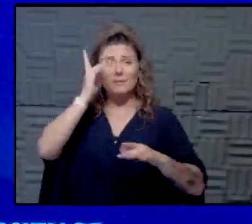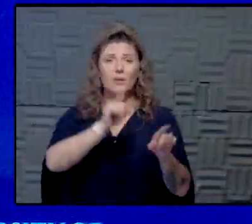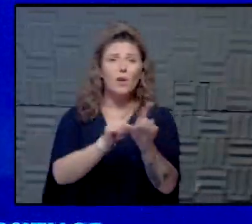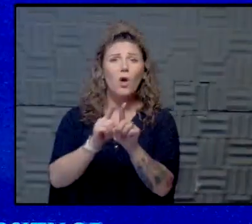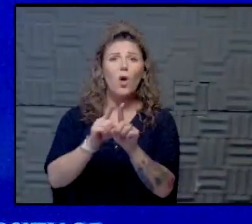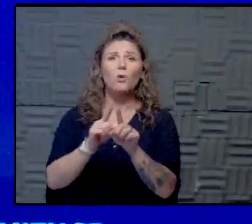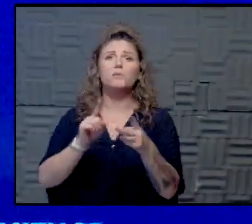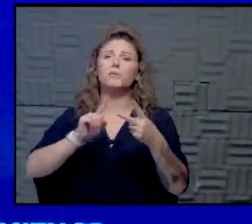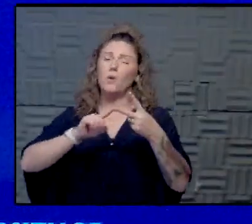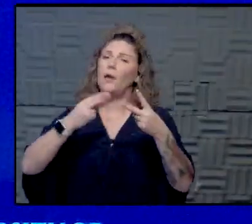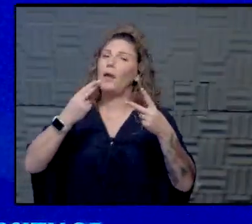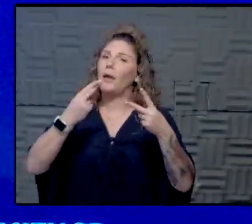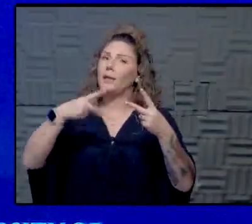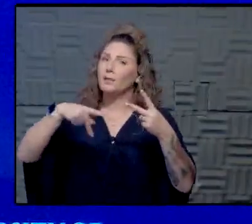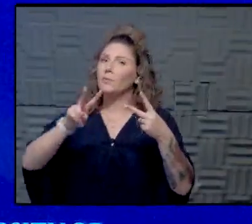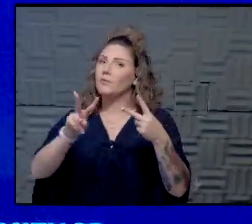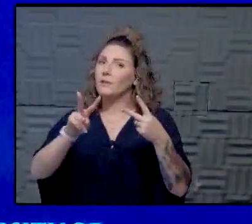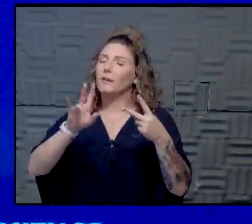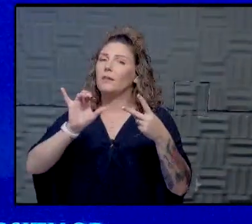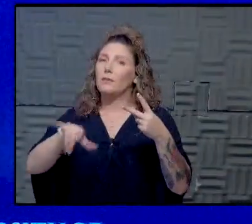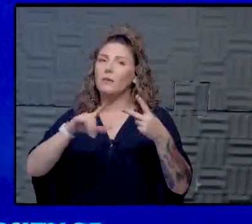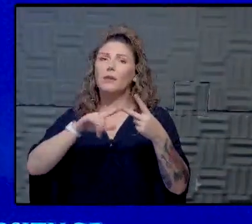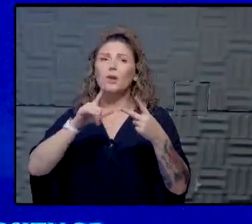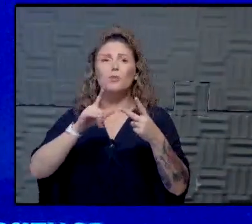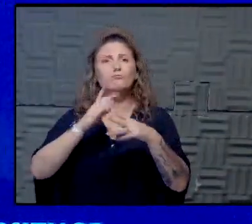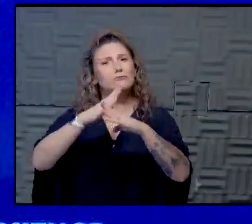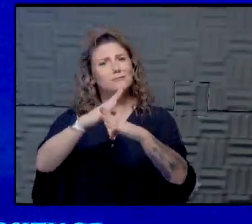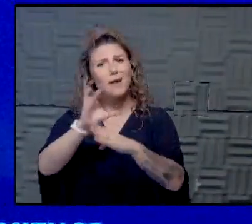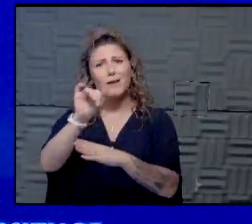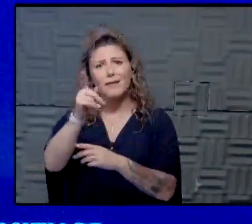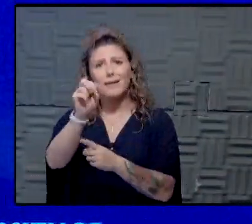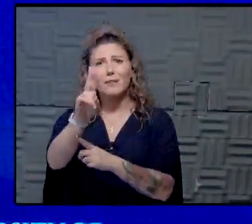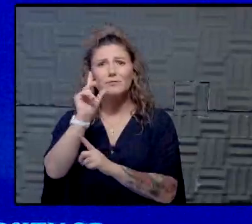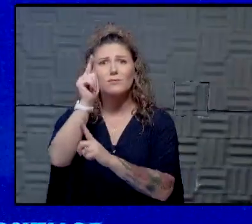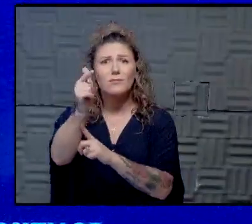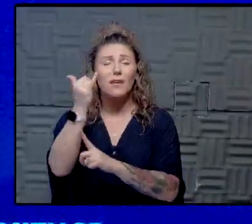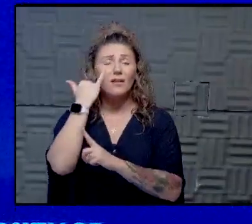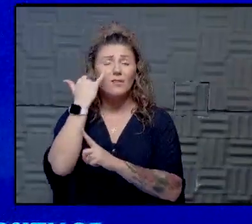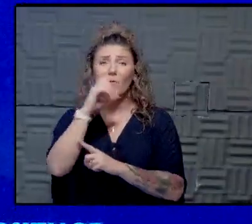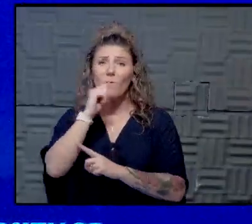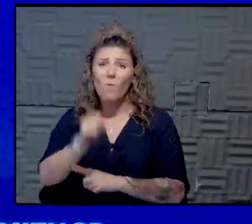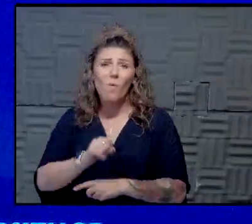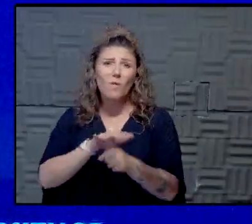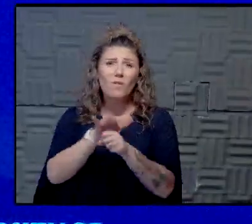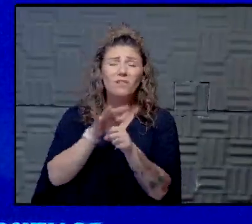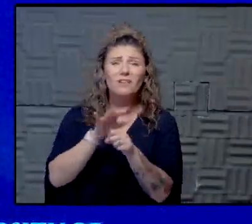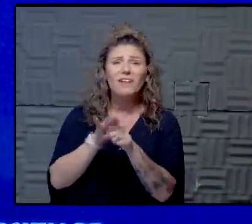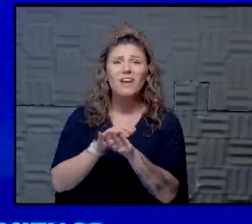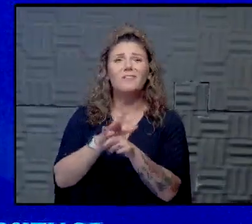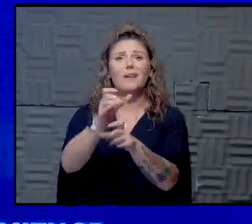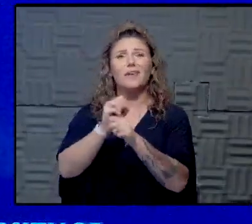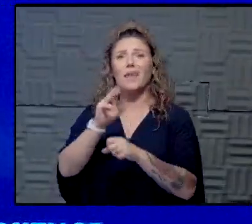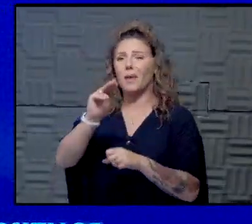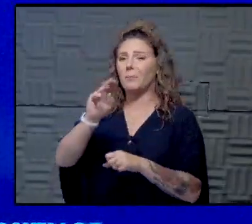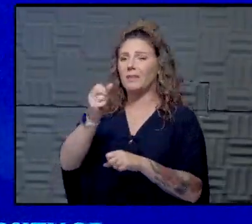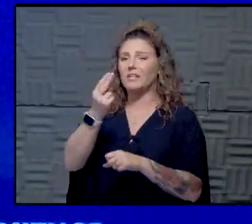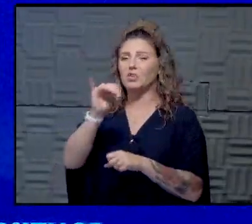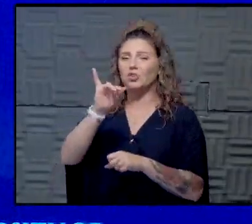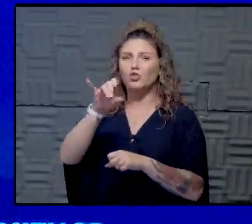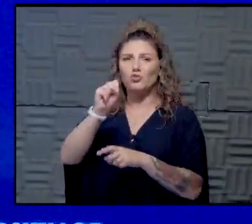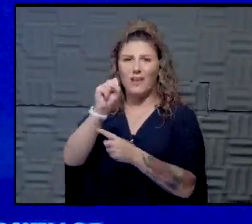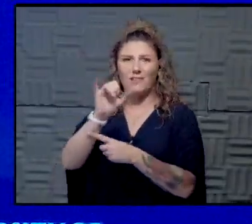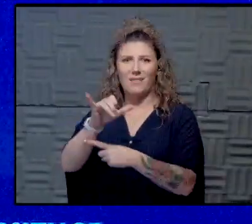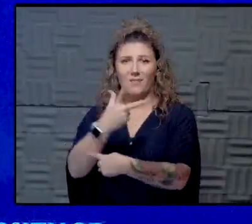that HPV vaccine, protect them from cancer down the road. If your child is old enough, get them the meningococcal vaccine. And when you're able to,